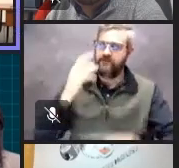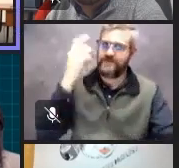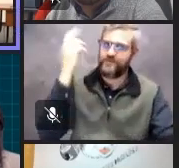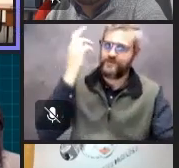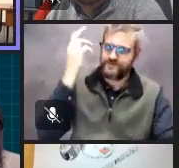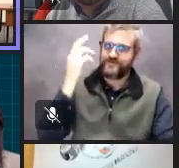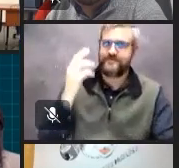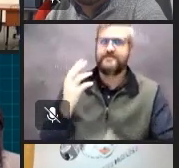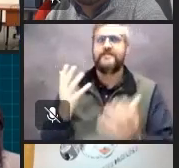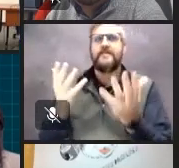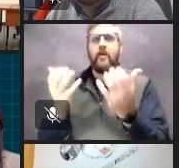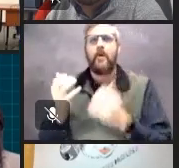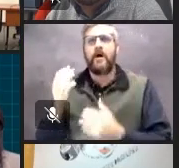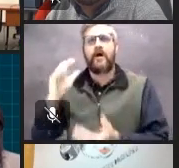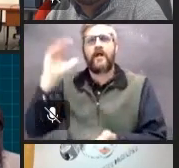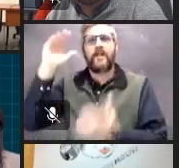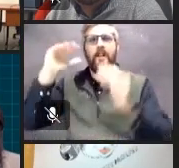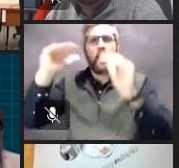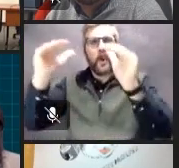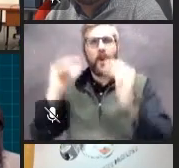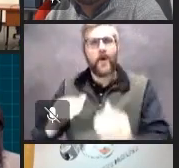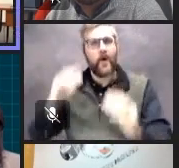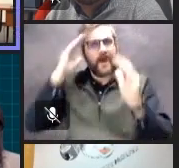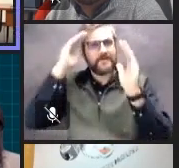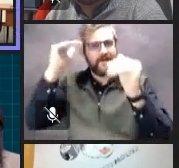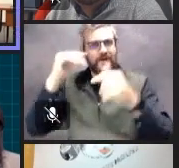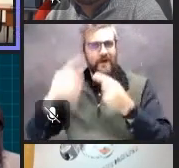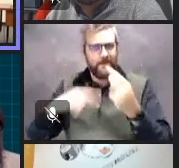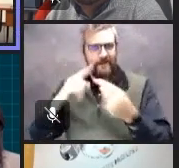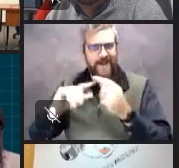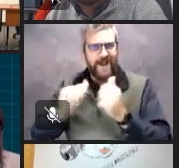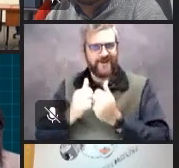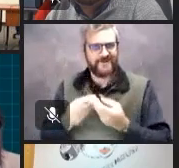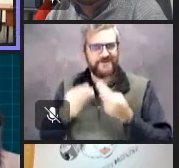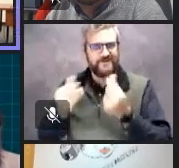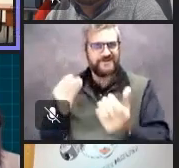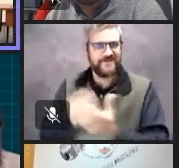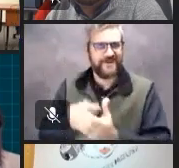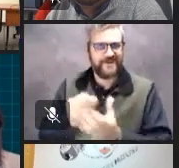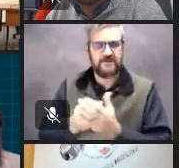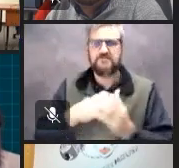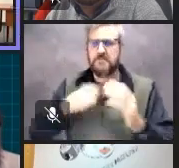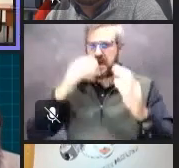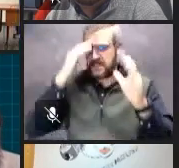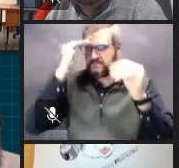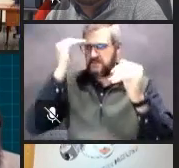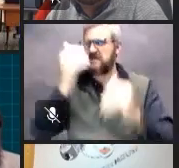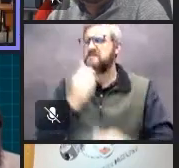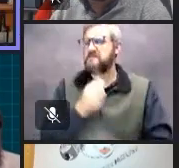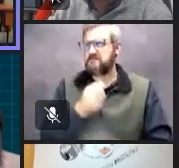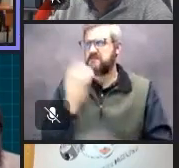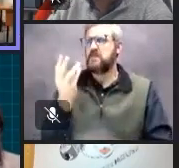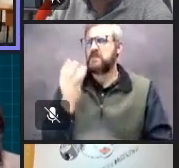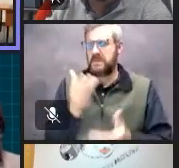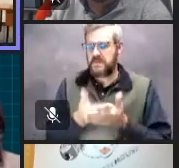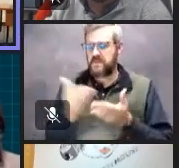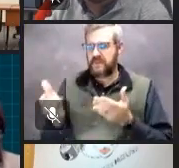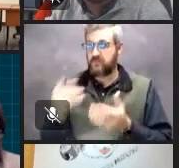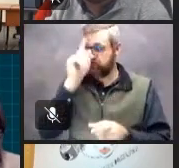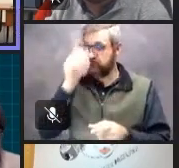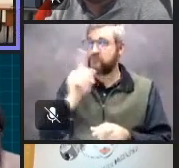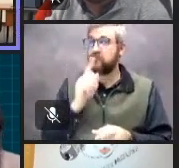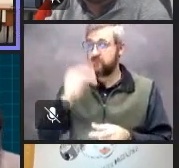lower expectations around what they're going to spend money on. But I expect there will be a few things. It just really, again, is going to depend